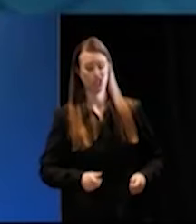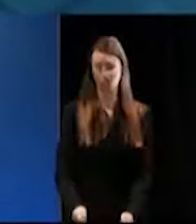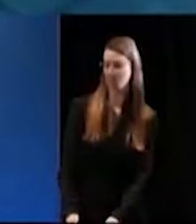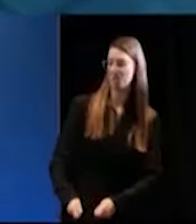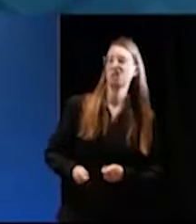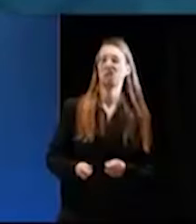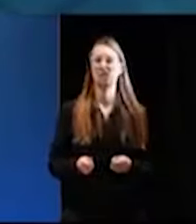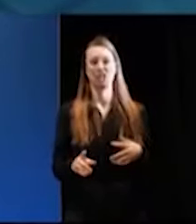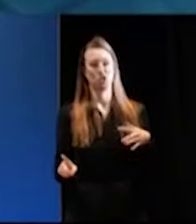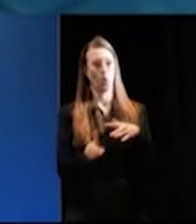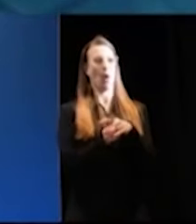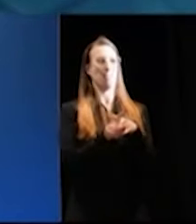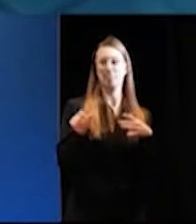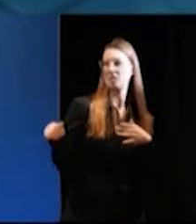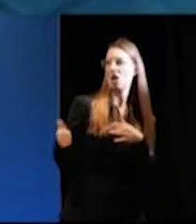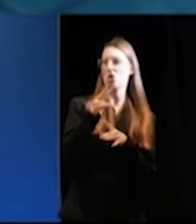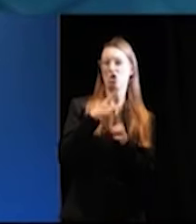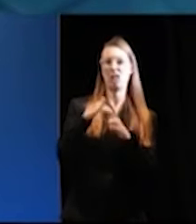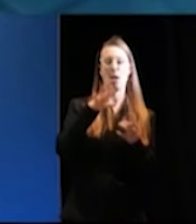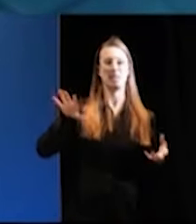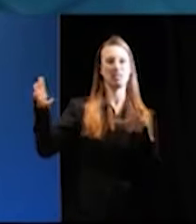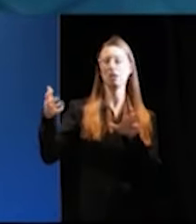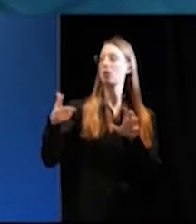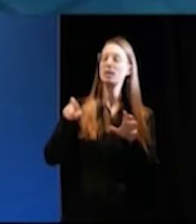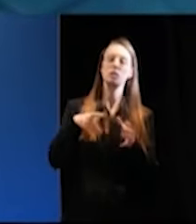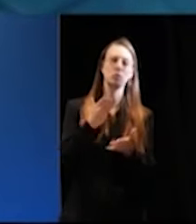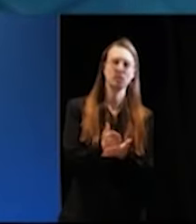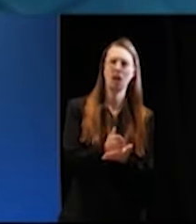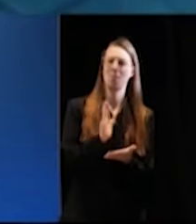climate disaster. We have to stop that. Our kids demand that. Your grandkids demand it. So we'll get it done. Who's with me on this?